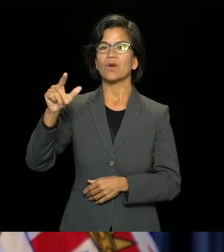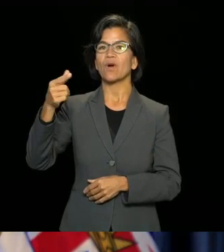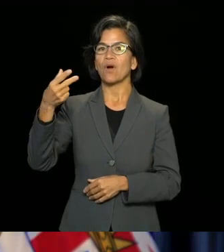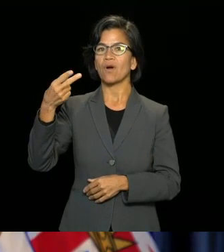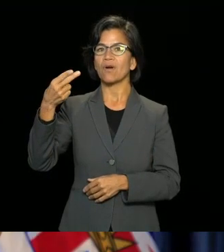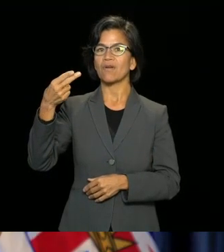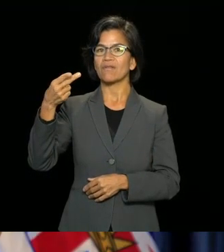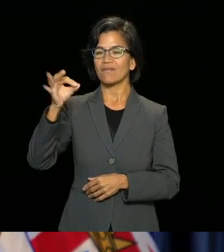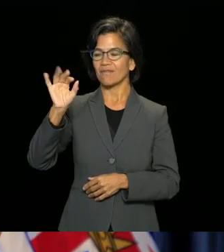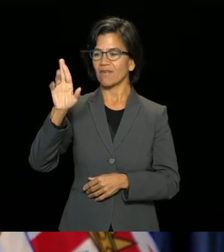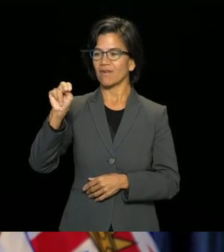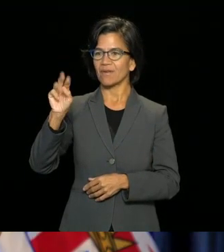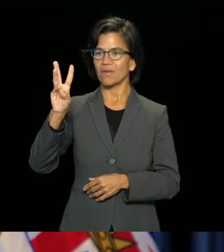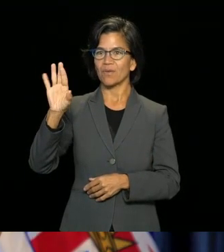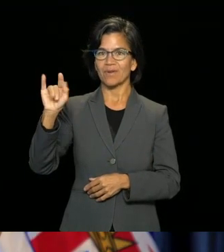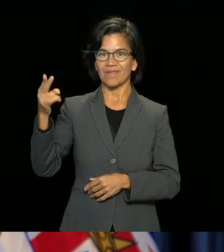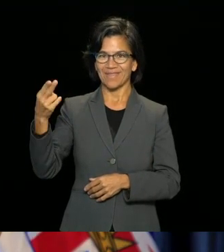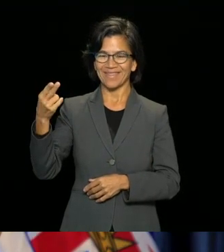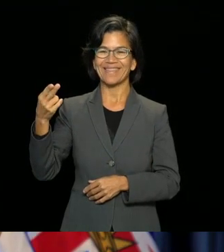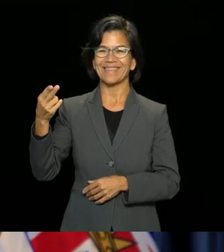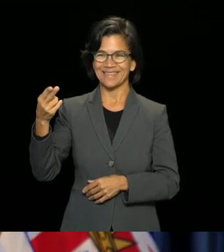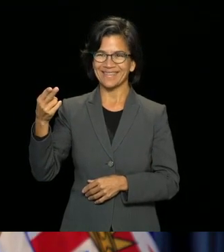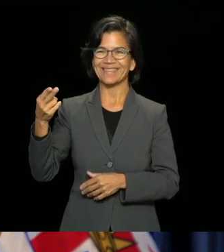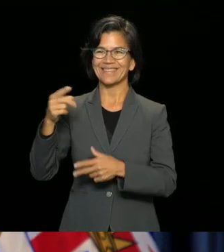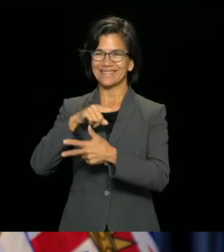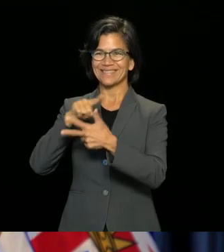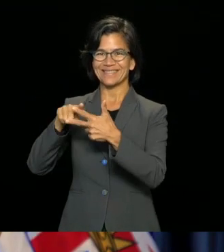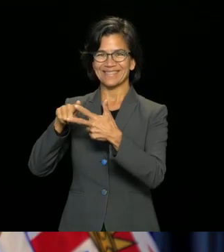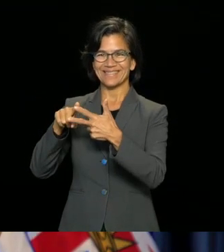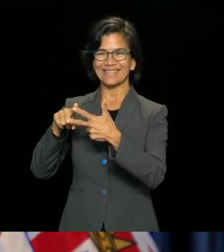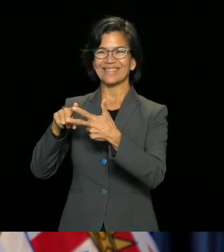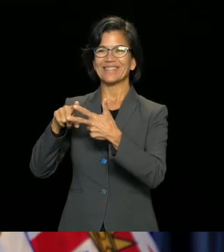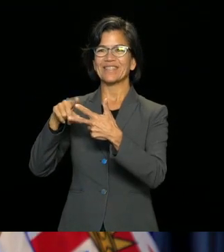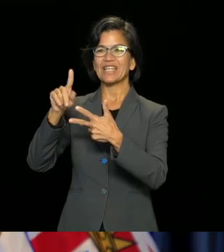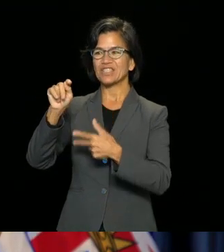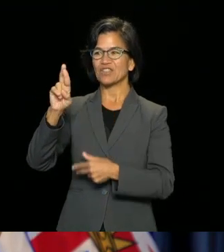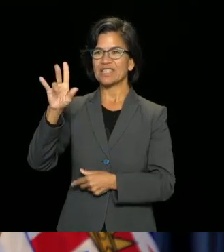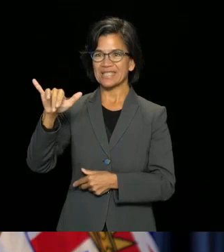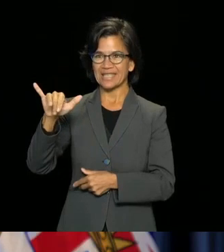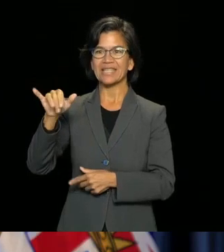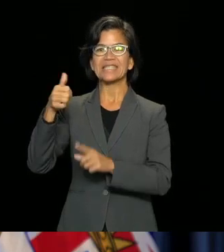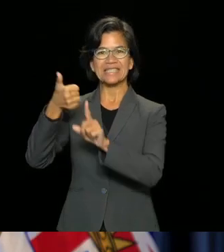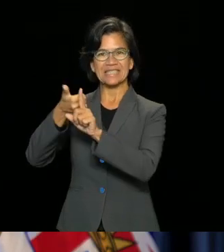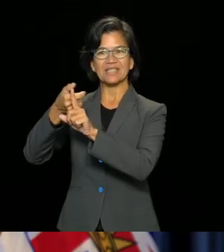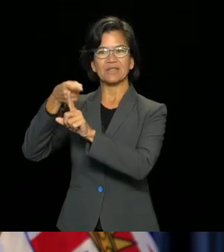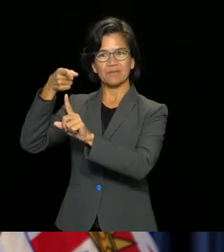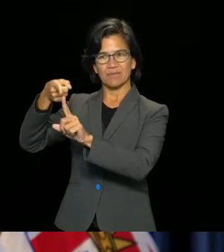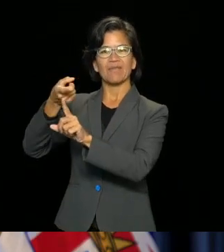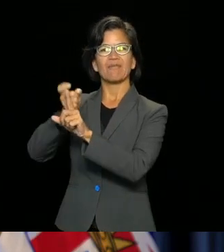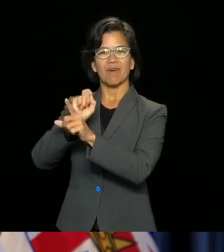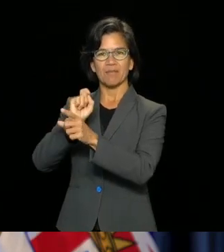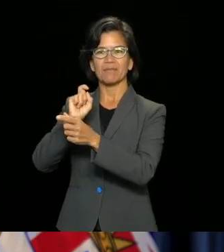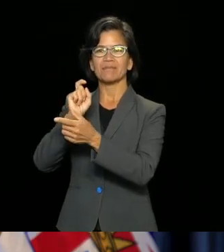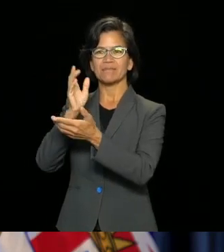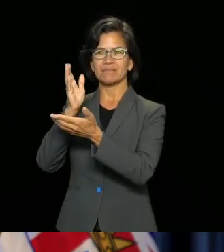Porteous, Executive Director, Ending Violence Association of BC. Go ahead, Mitzi.